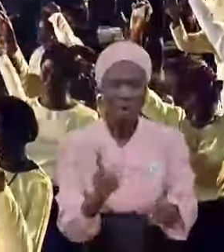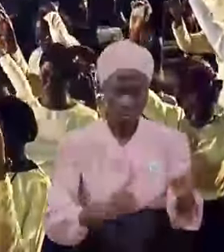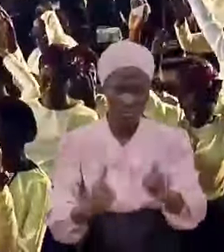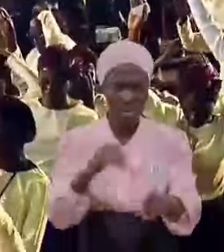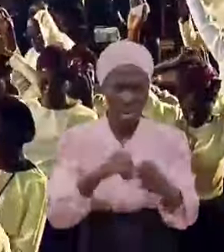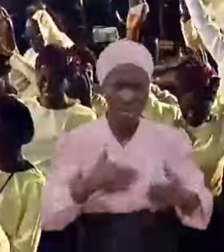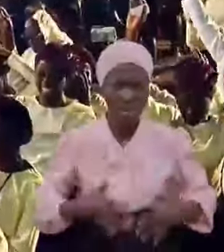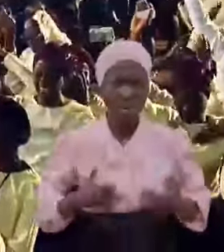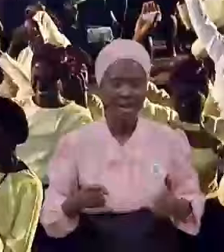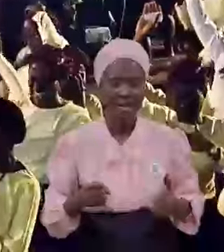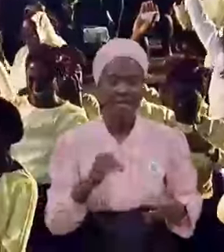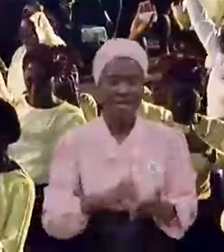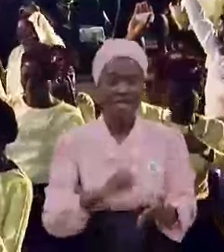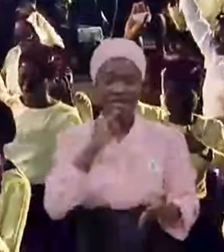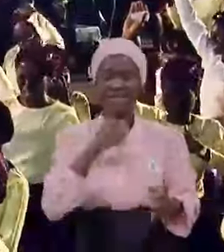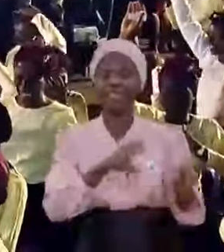Where?